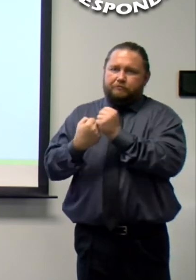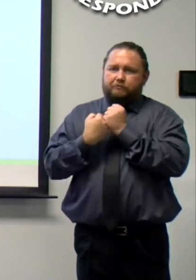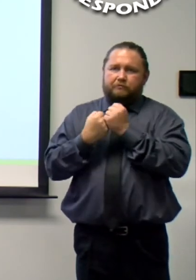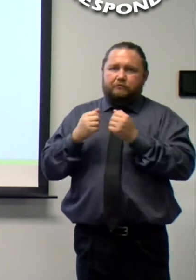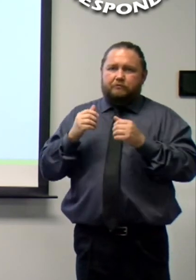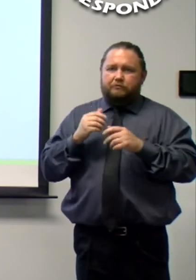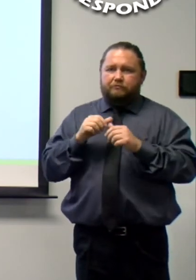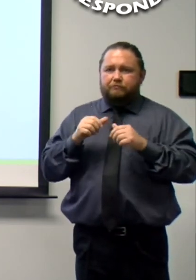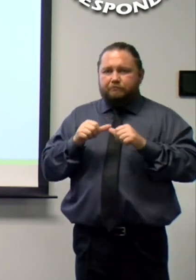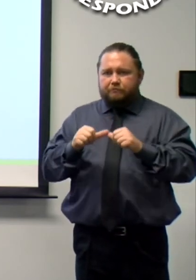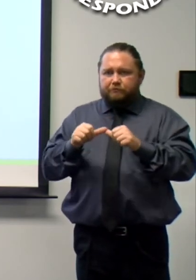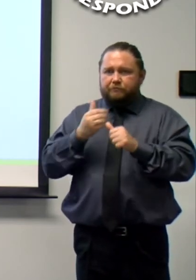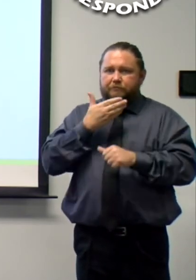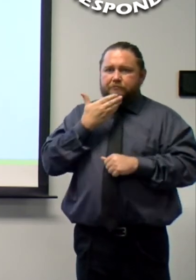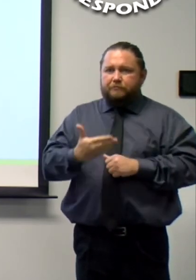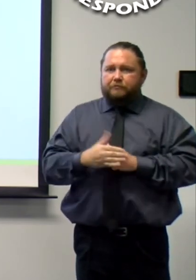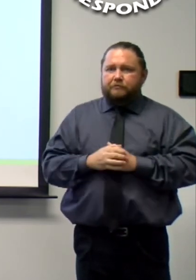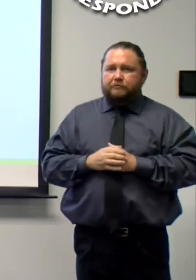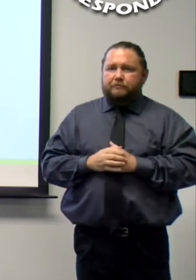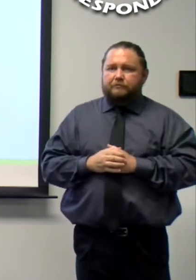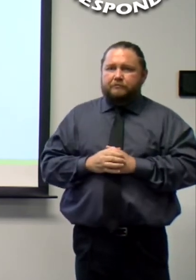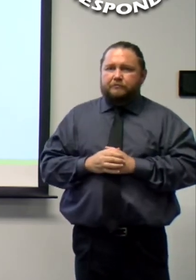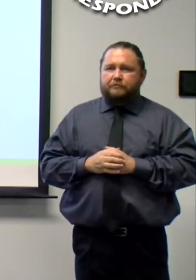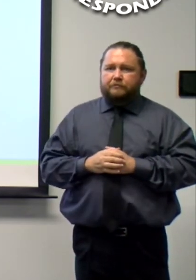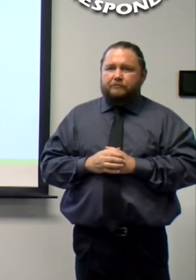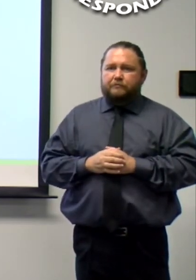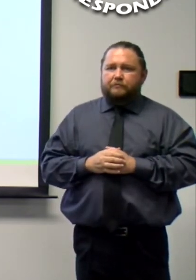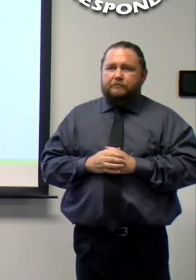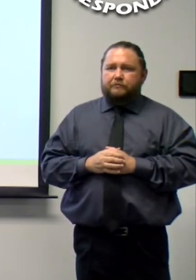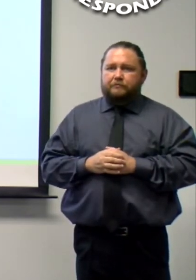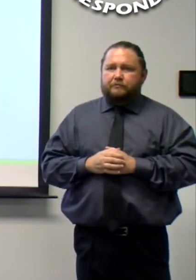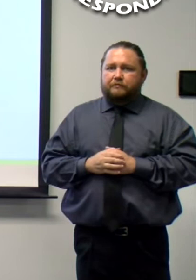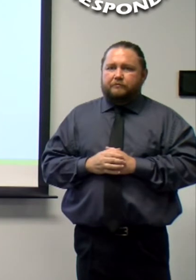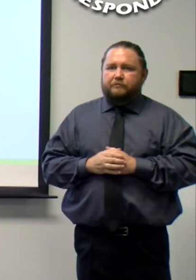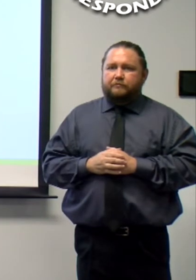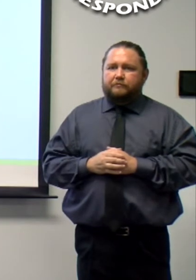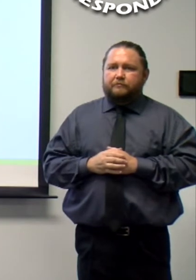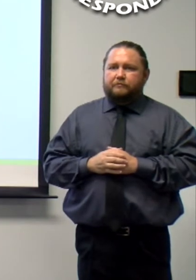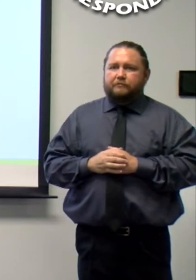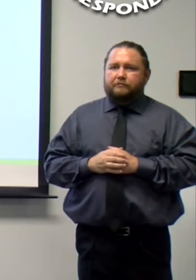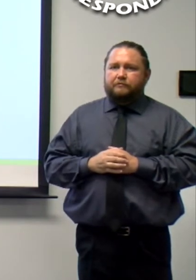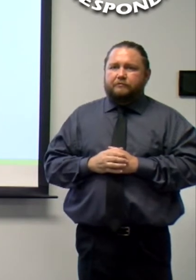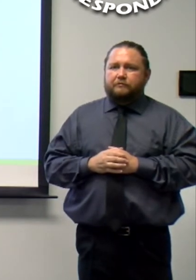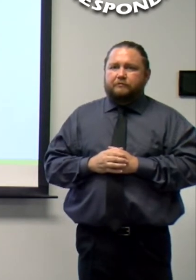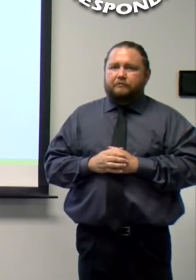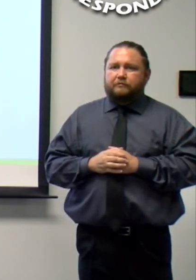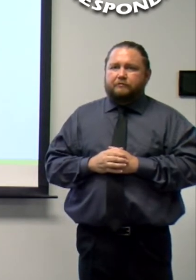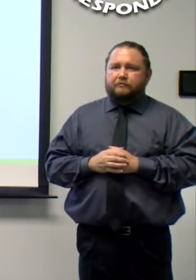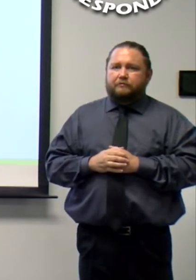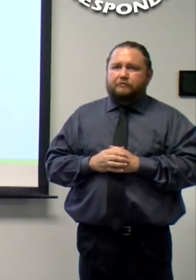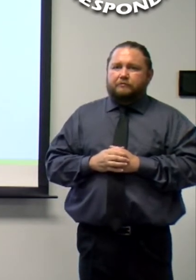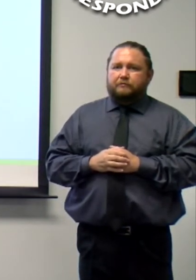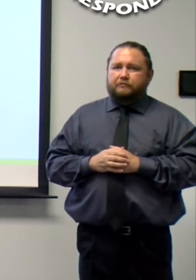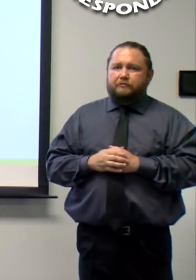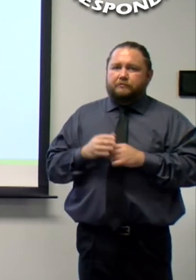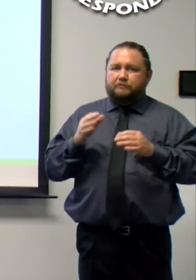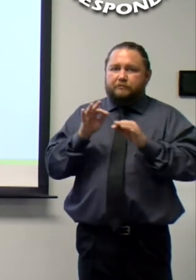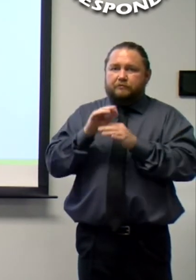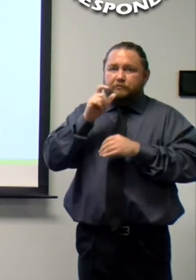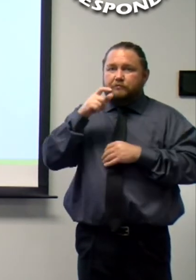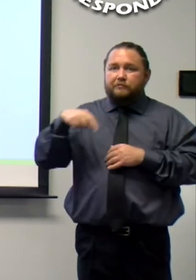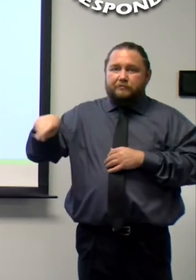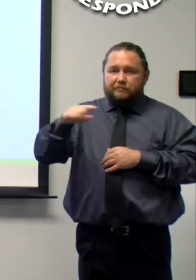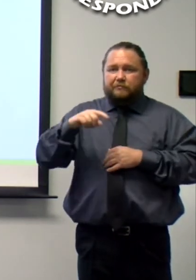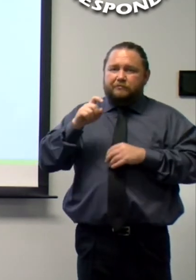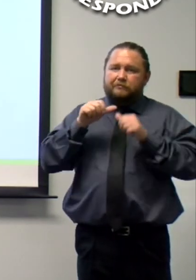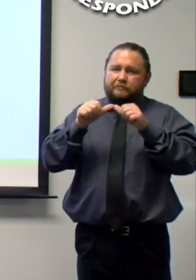ICUs, and that's why we continue with some of those measures. Our goal is to focus on the data because the data helps us tell the story